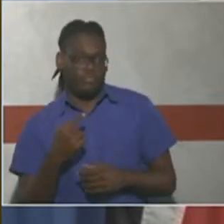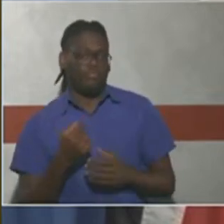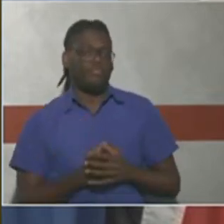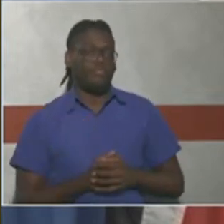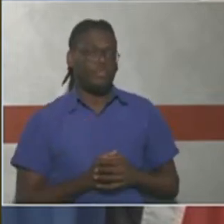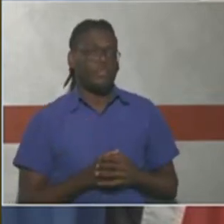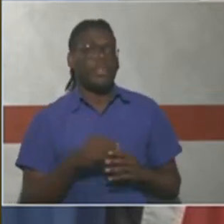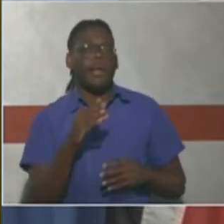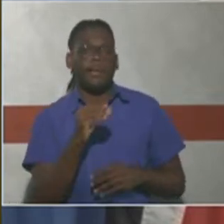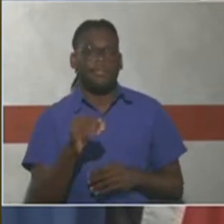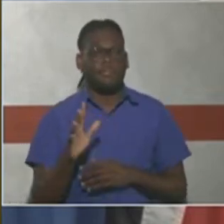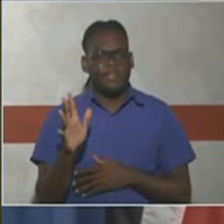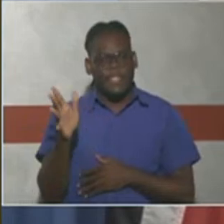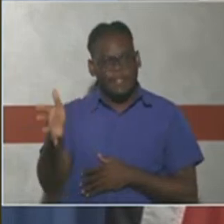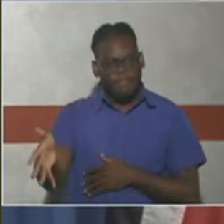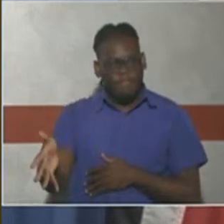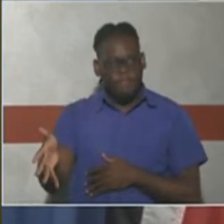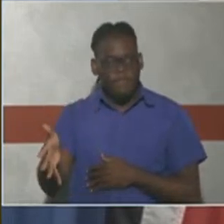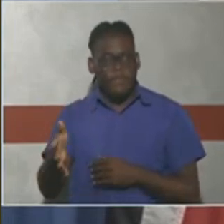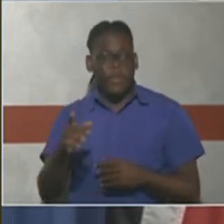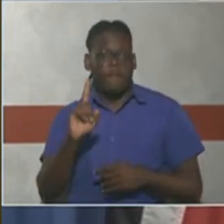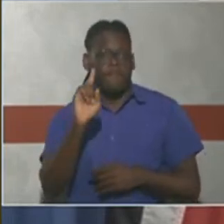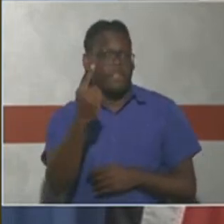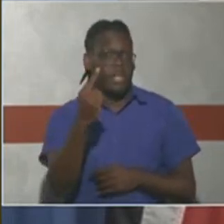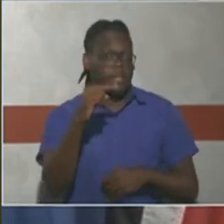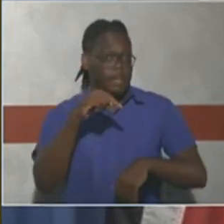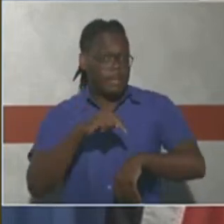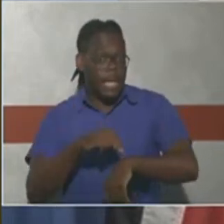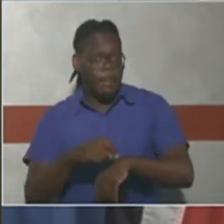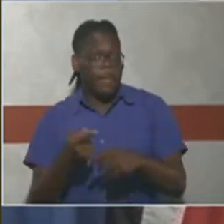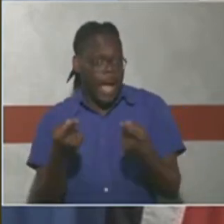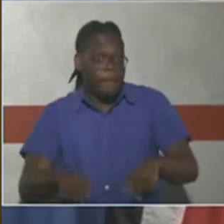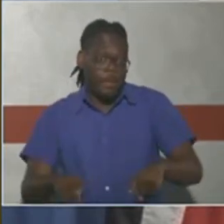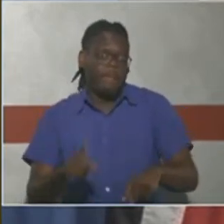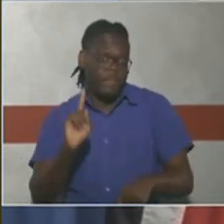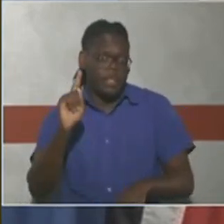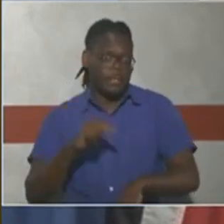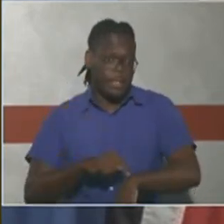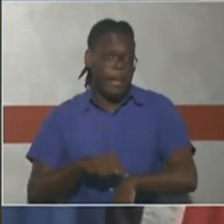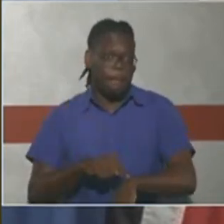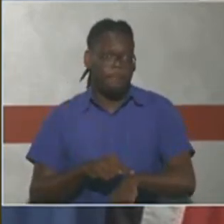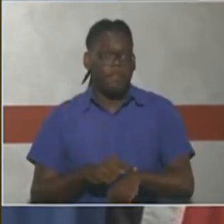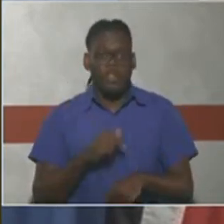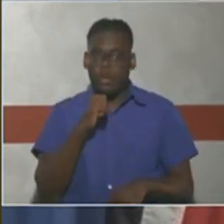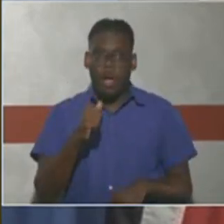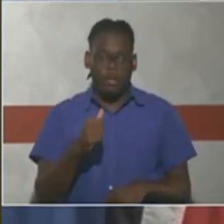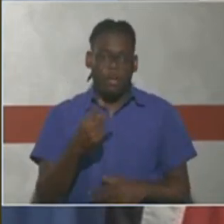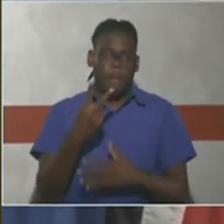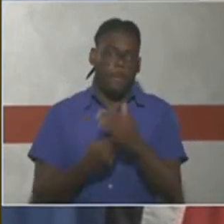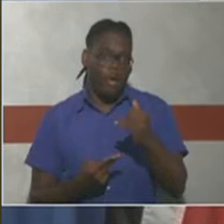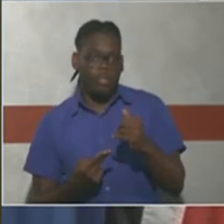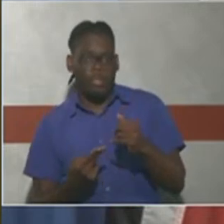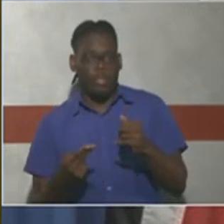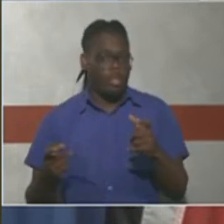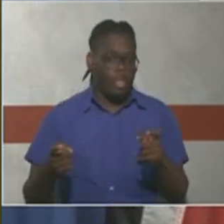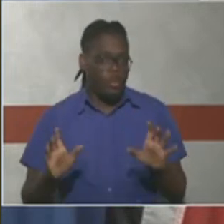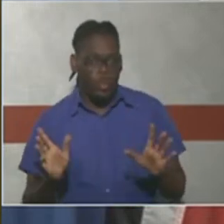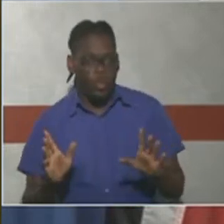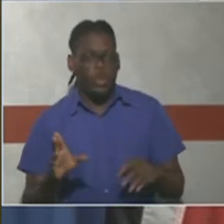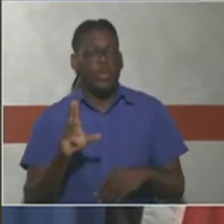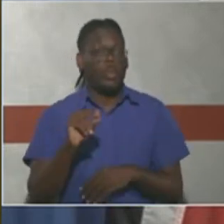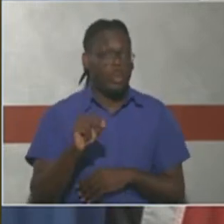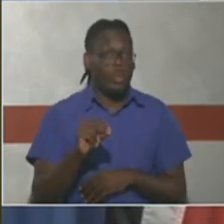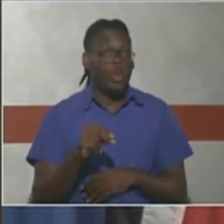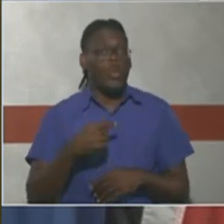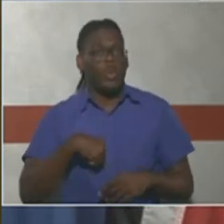our gas handling business. And then, of course, now that we've got the giant step towards